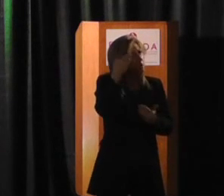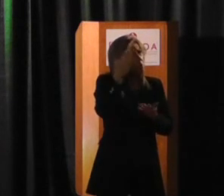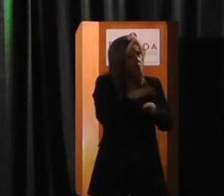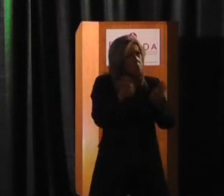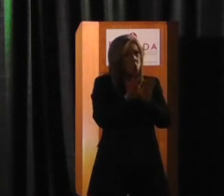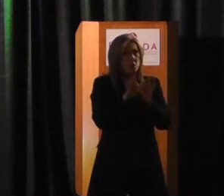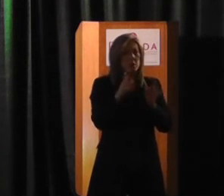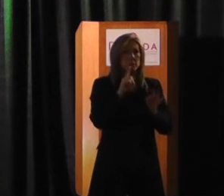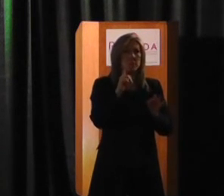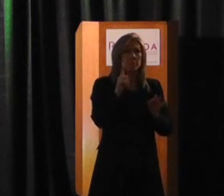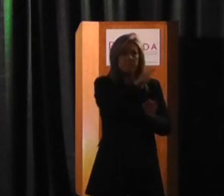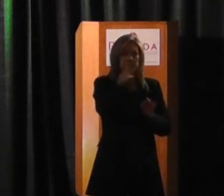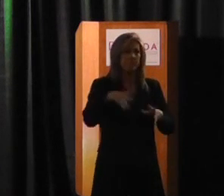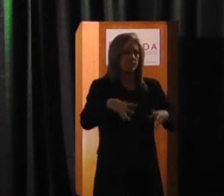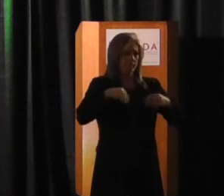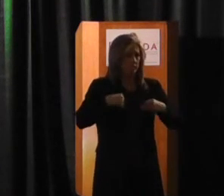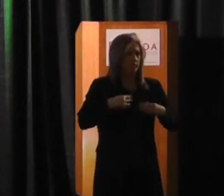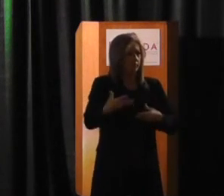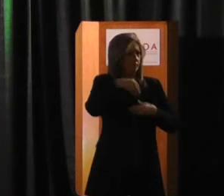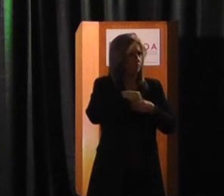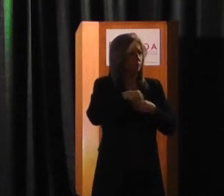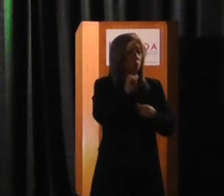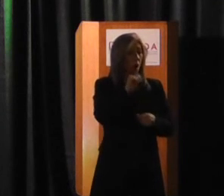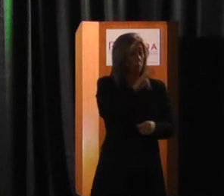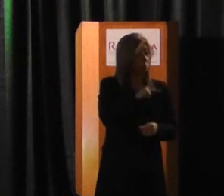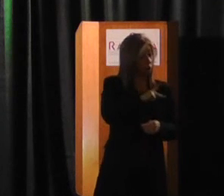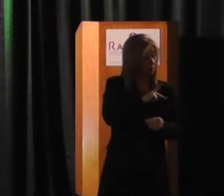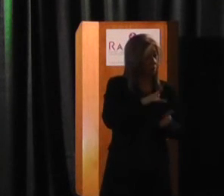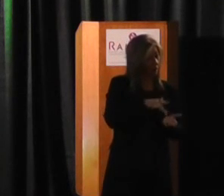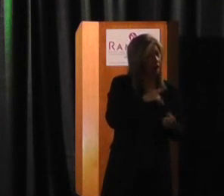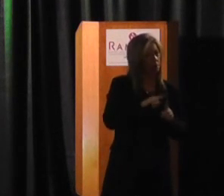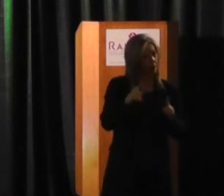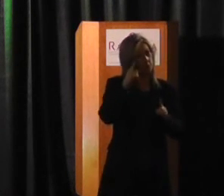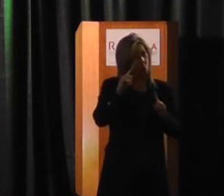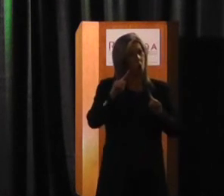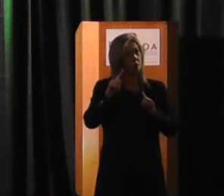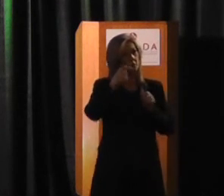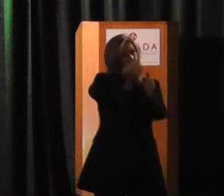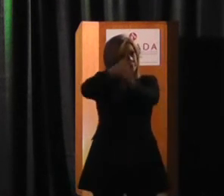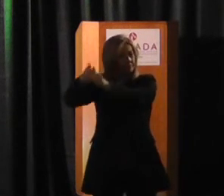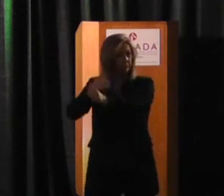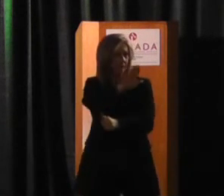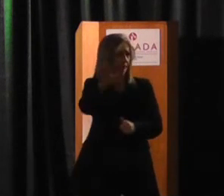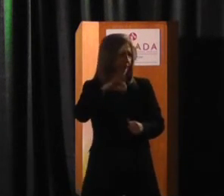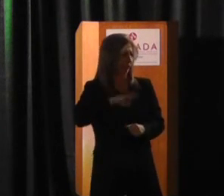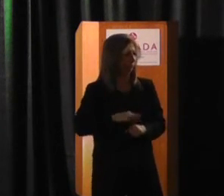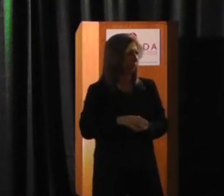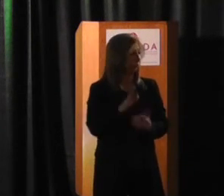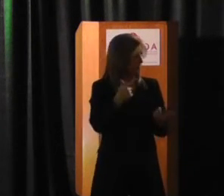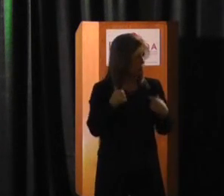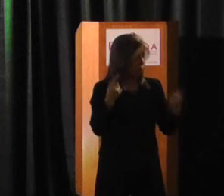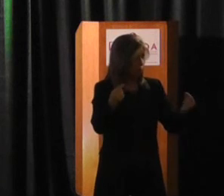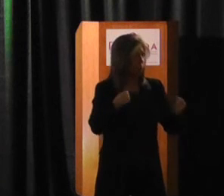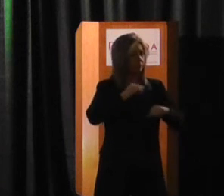ownership. There was to be nothing gained personally or for our organization. So we built an app. It's a free app that you can download on